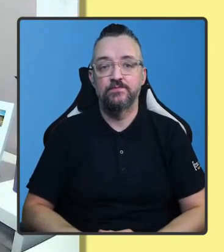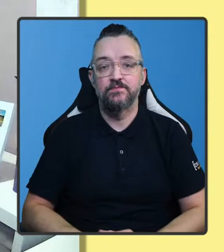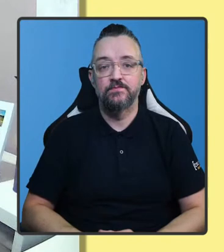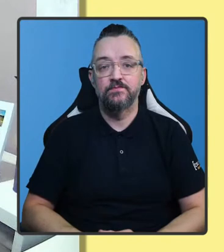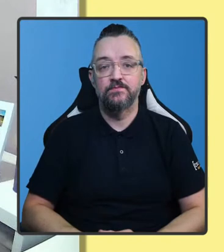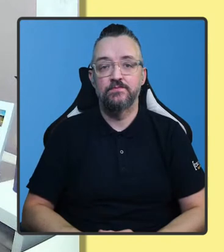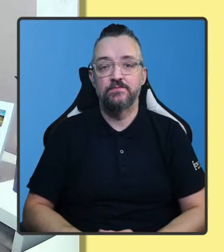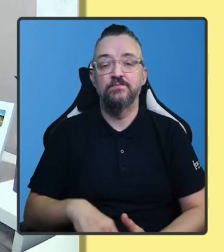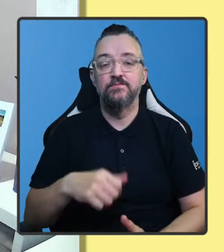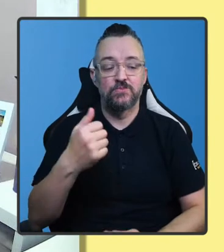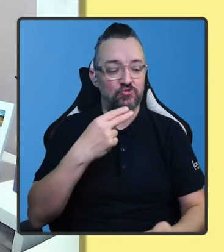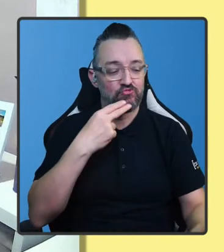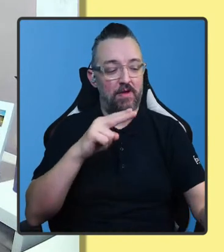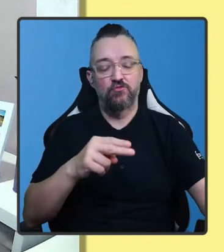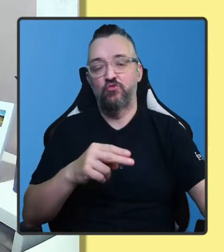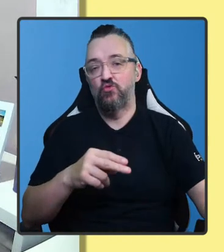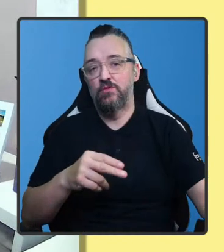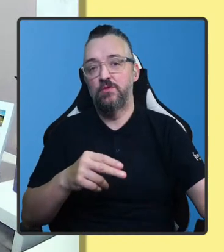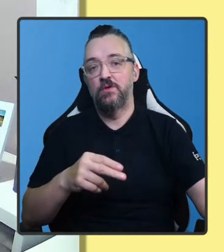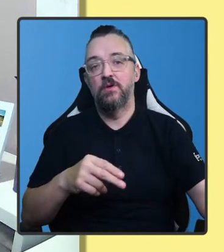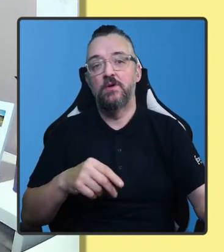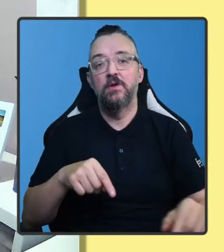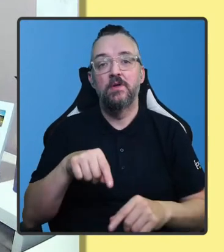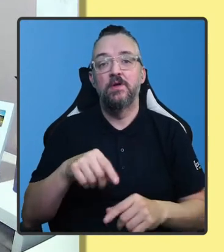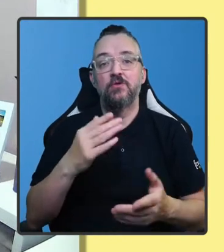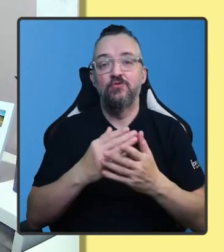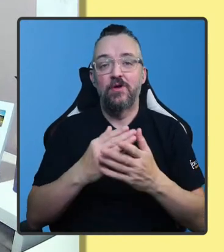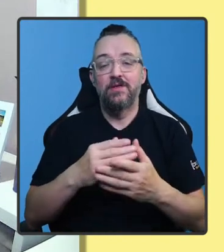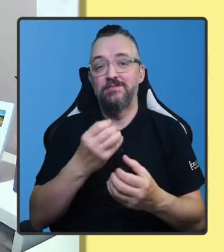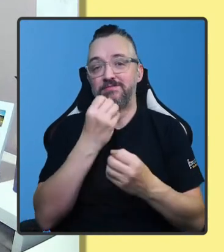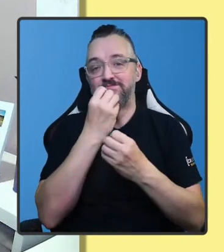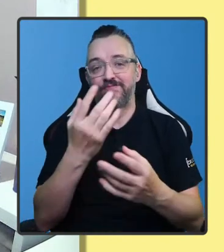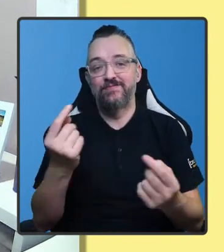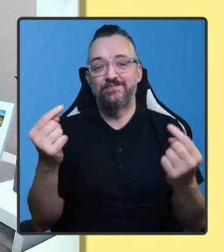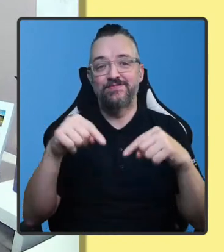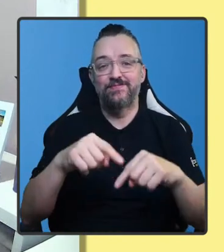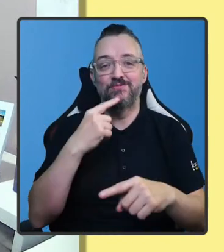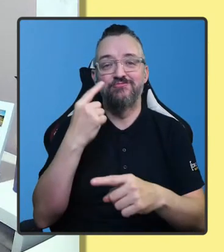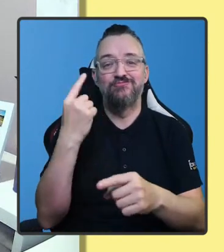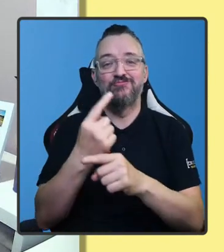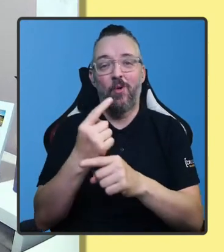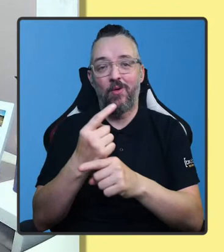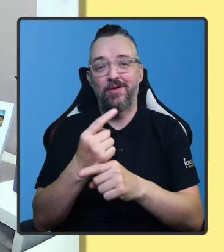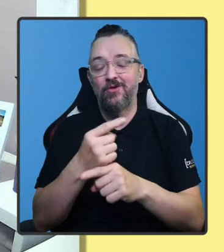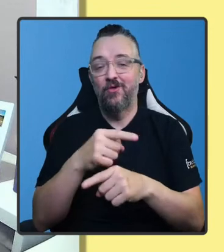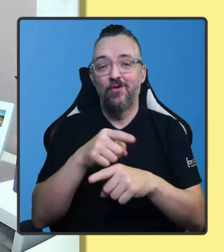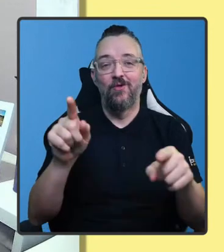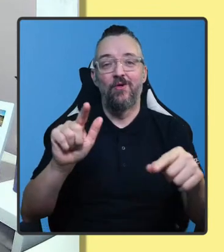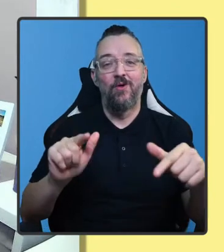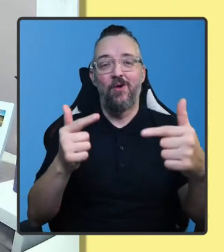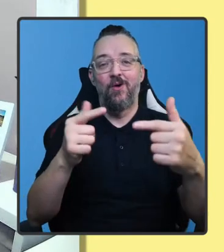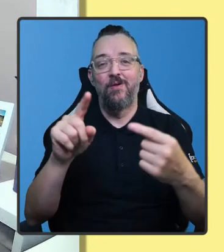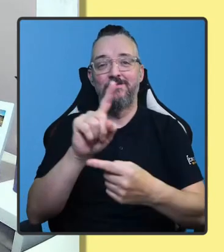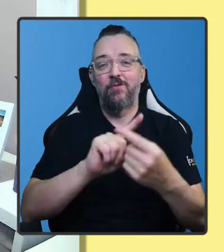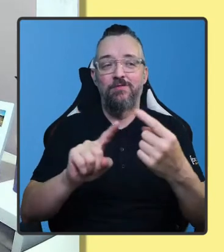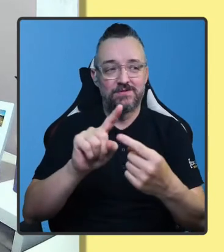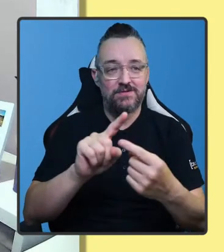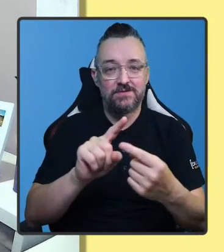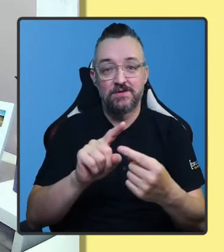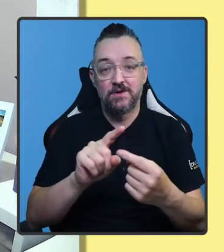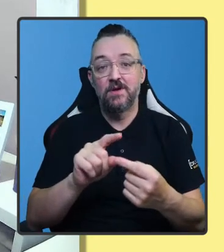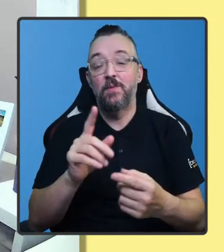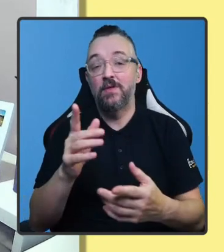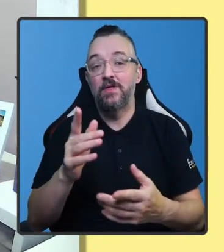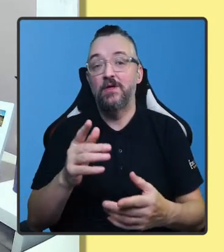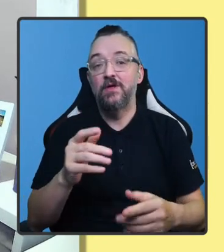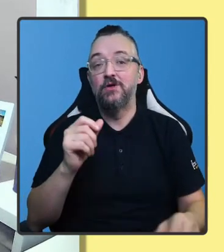Good afternoon, conference. It's really awesome to be here speaking, albeit to a virtual conference. The ironic thing about